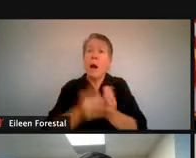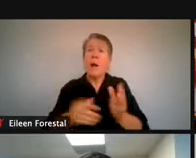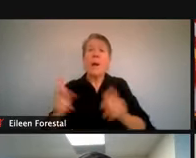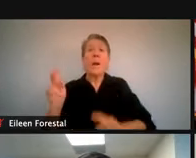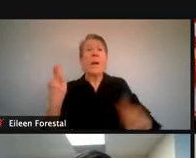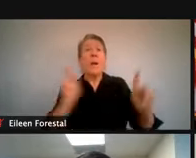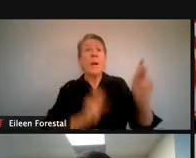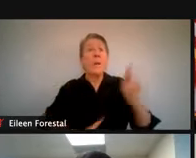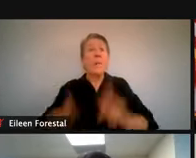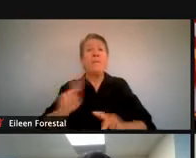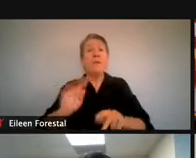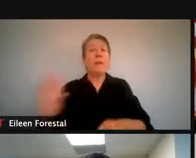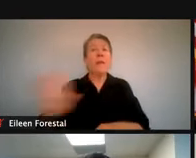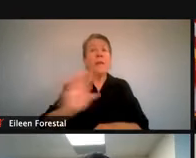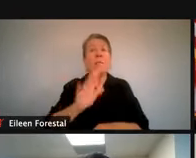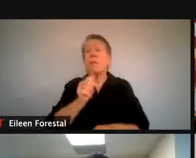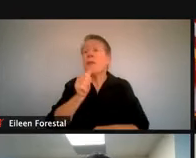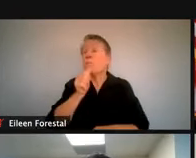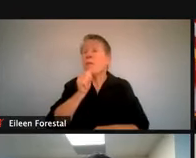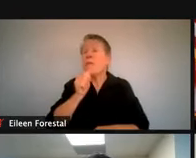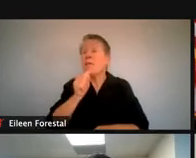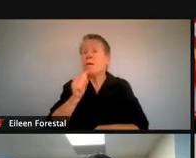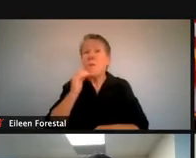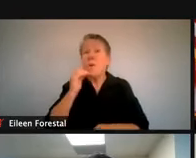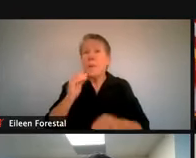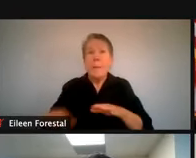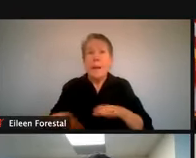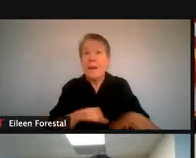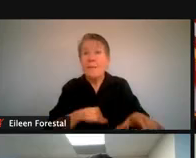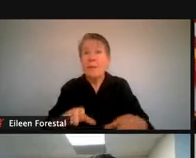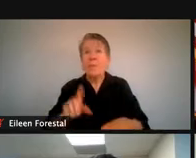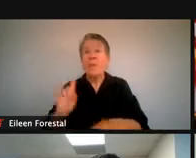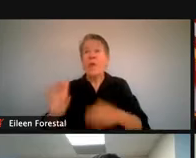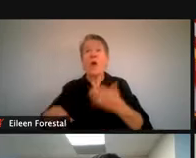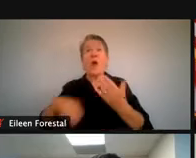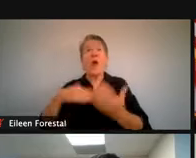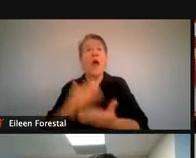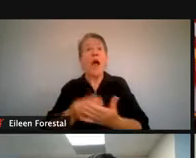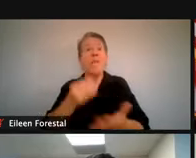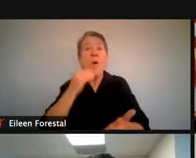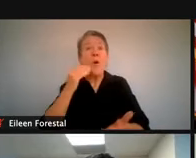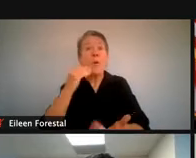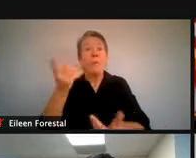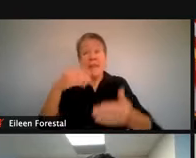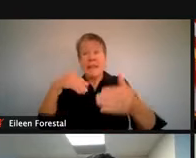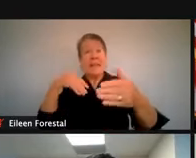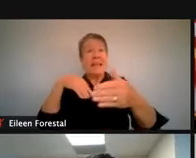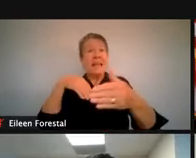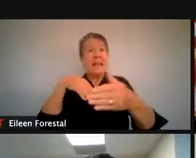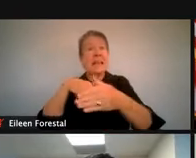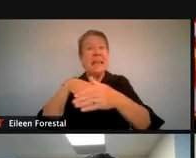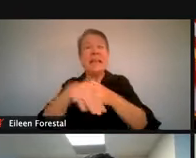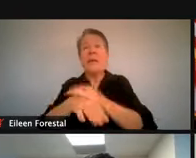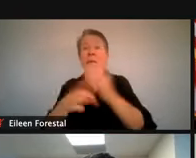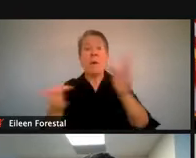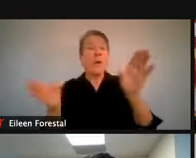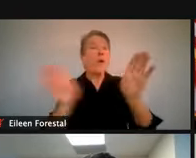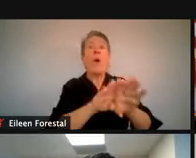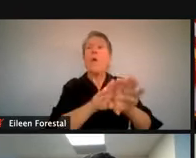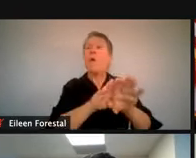behavior behind the doors that we have a hard time getting to, regulating or enforcing compliance, which feels like the fatigue